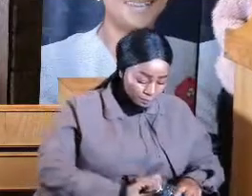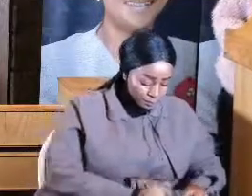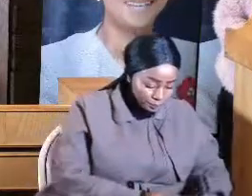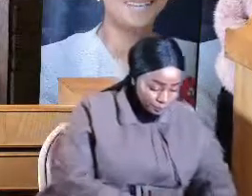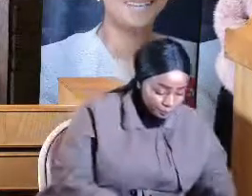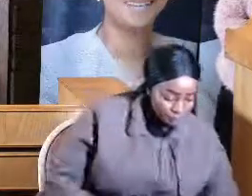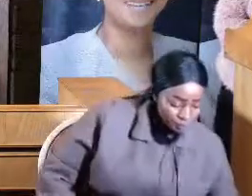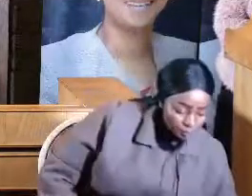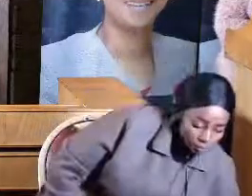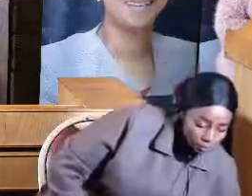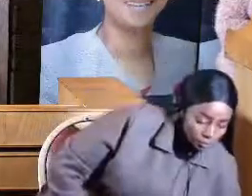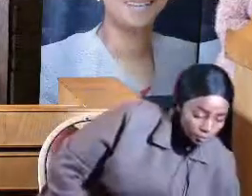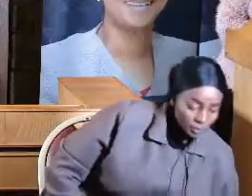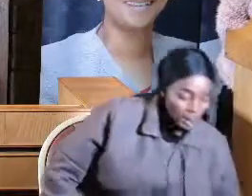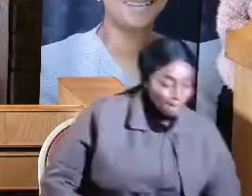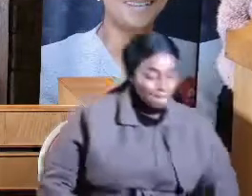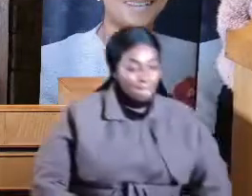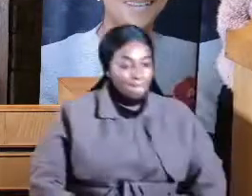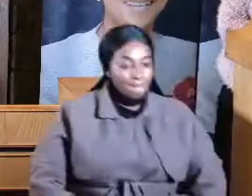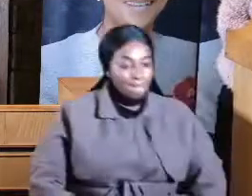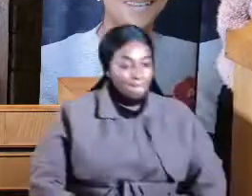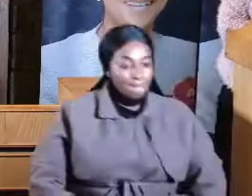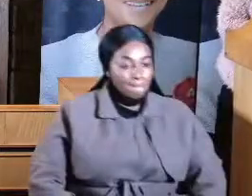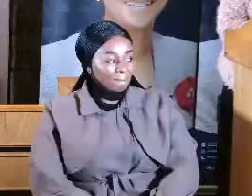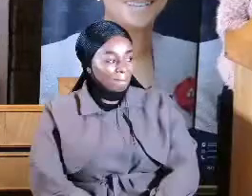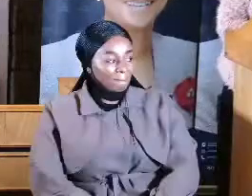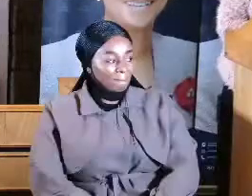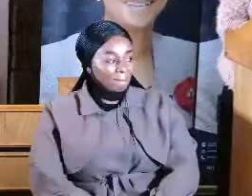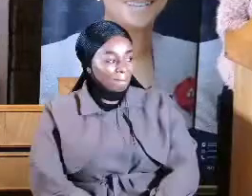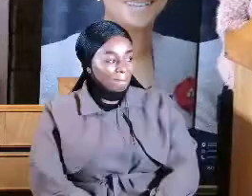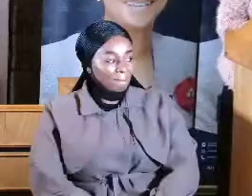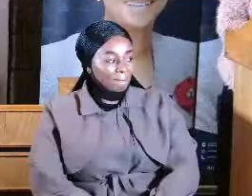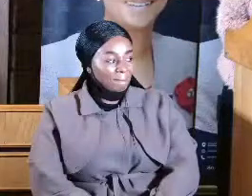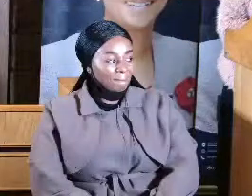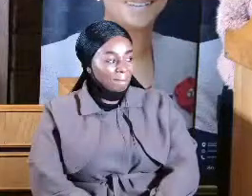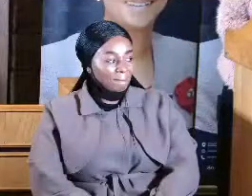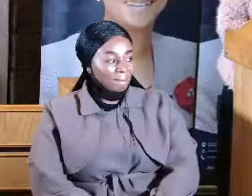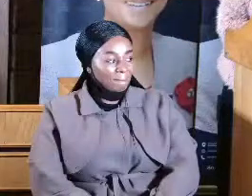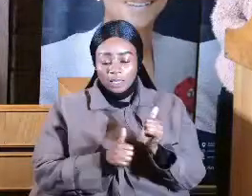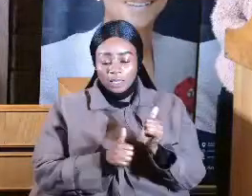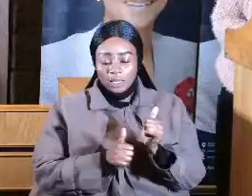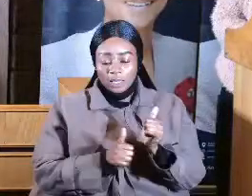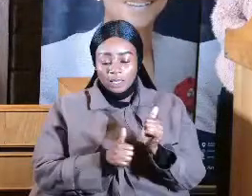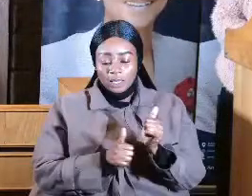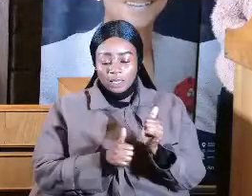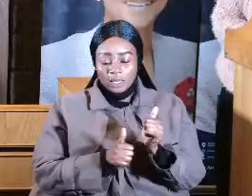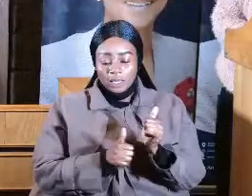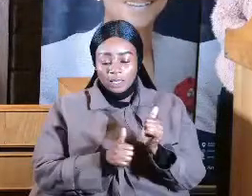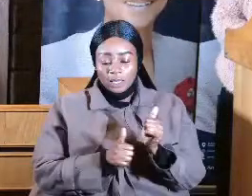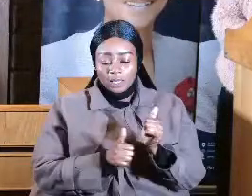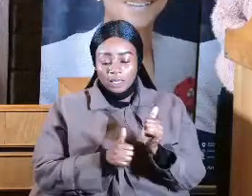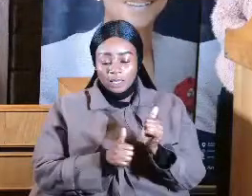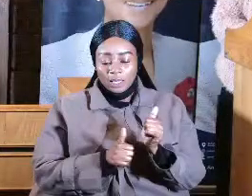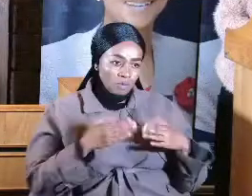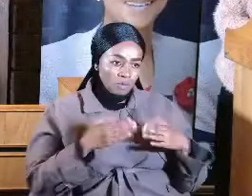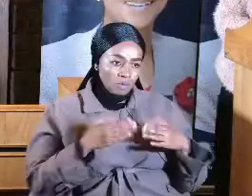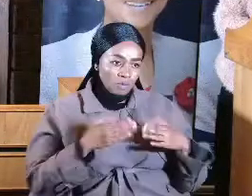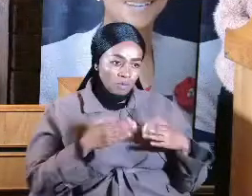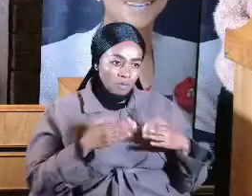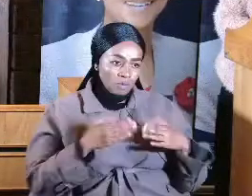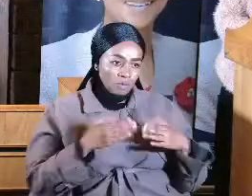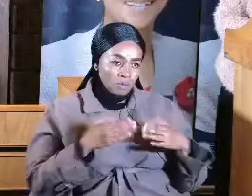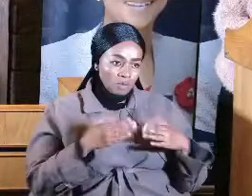Speaker and our guests, ladies and gentlemen. Thank you for this opportunity, you know, to come here and